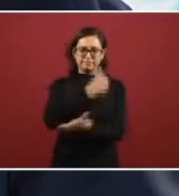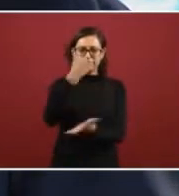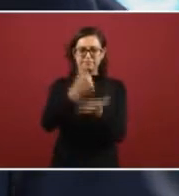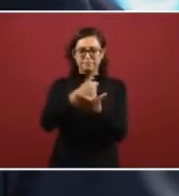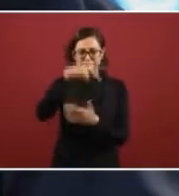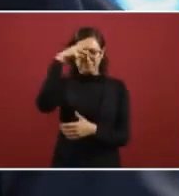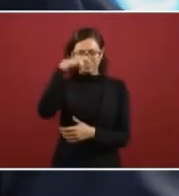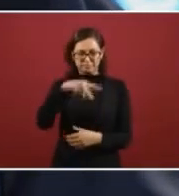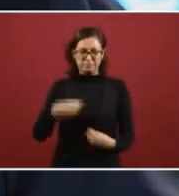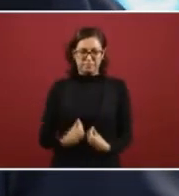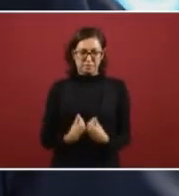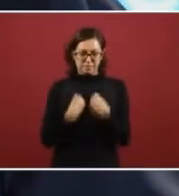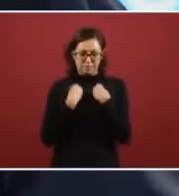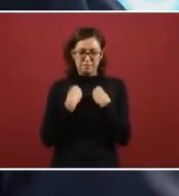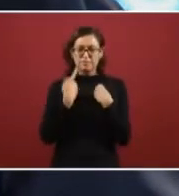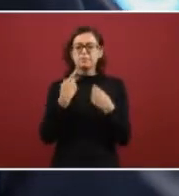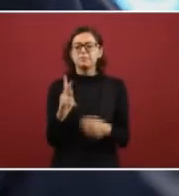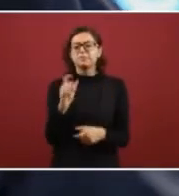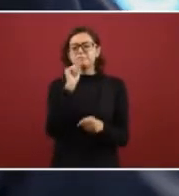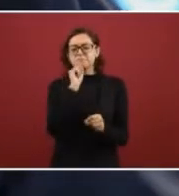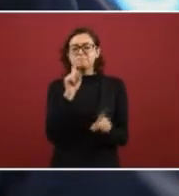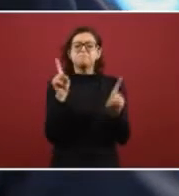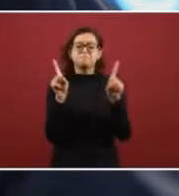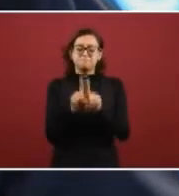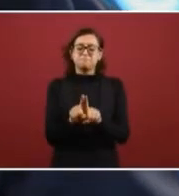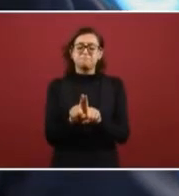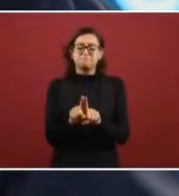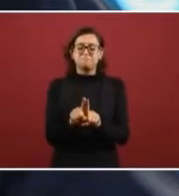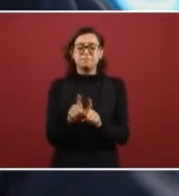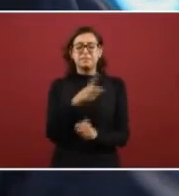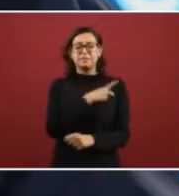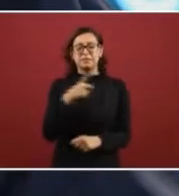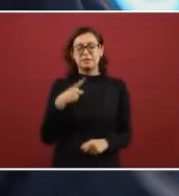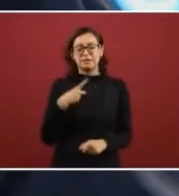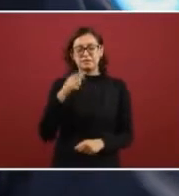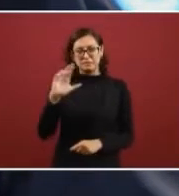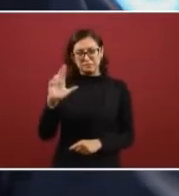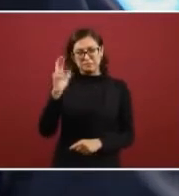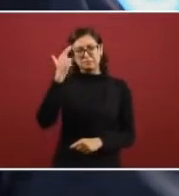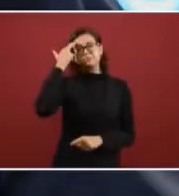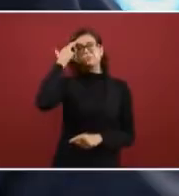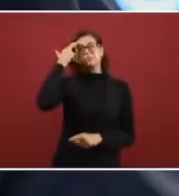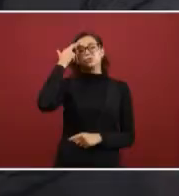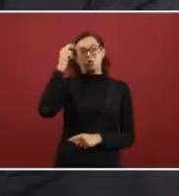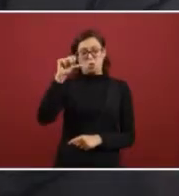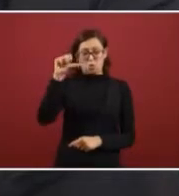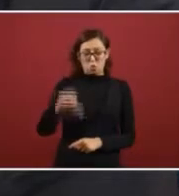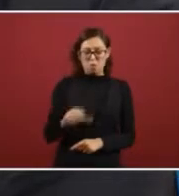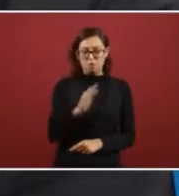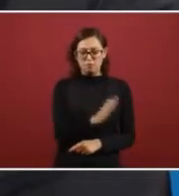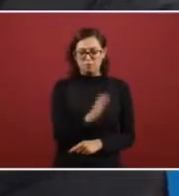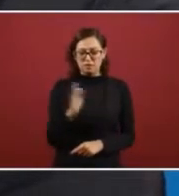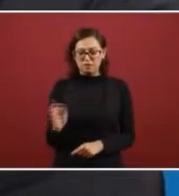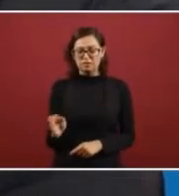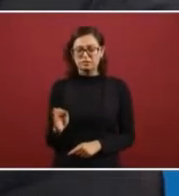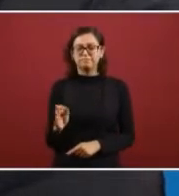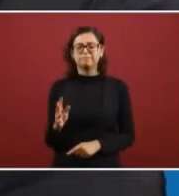for the inhabitants of the City of Mexico. But also we need to remember this